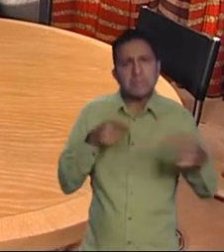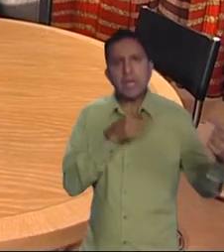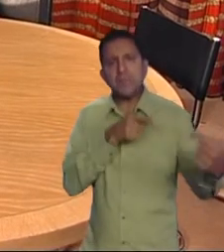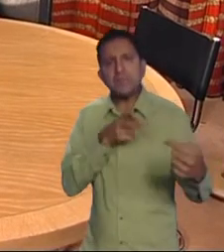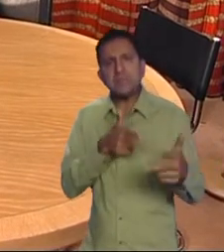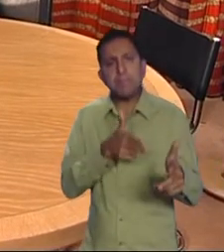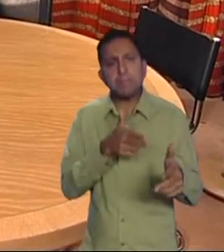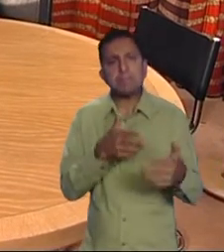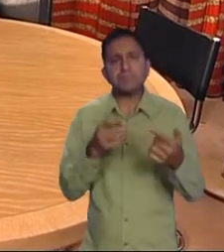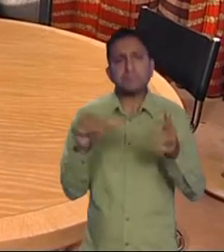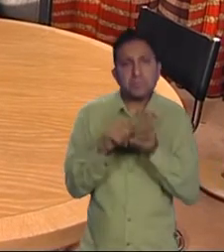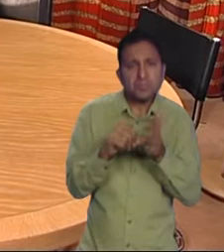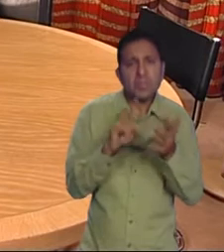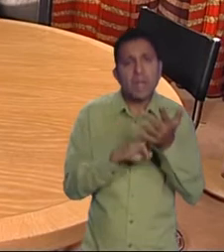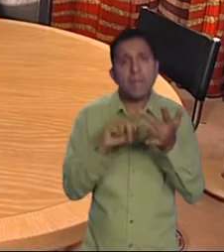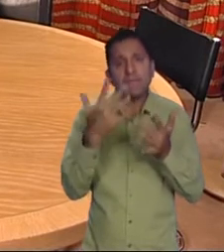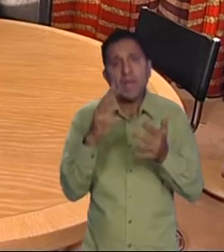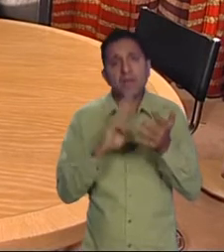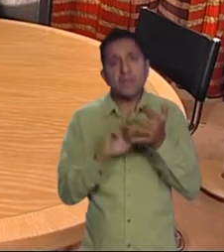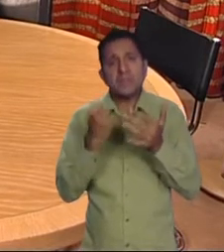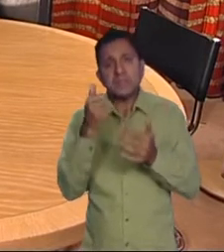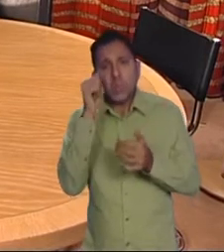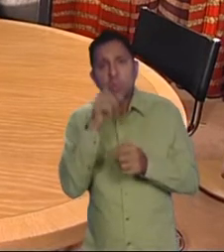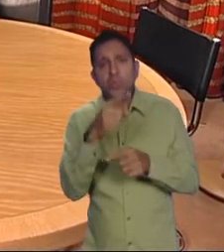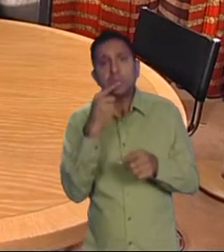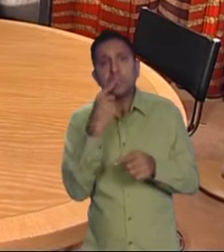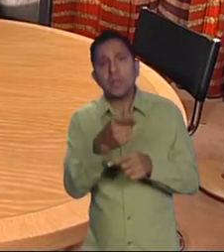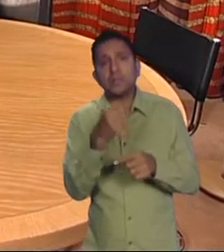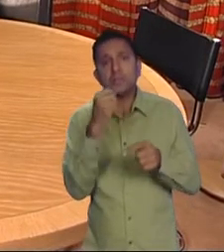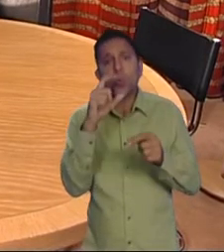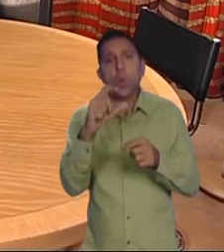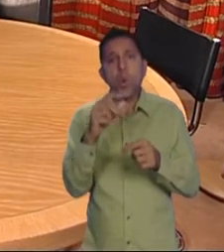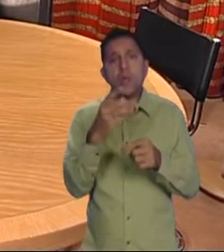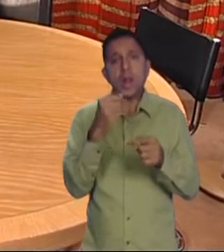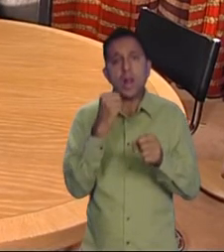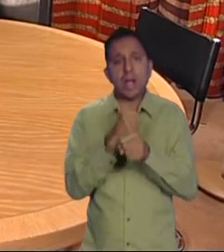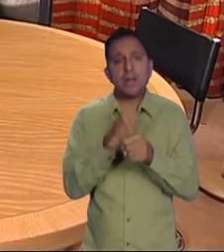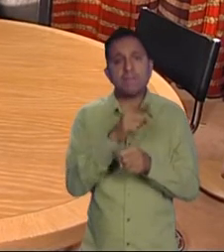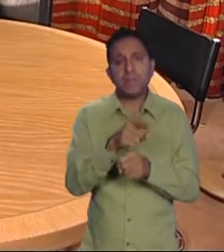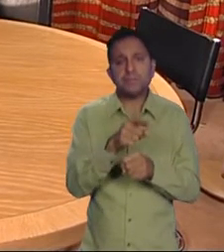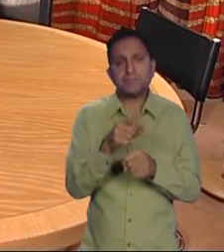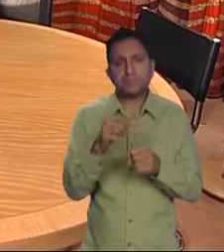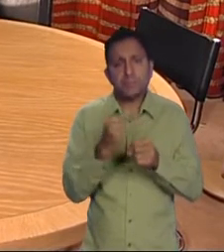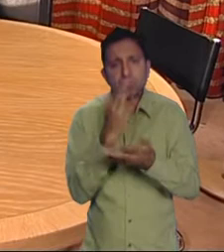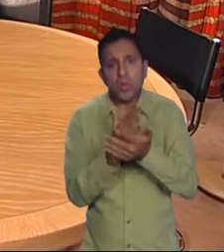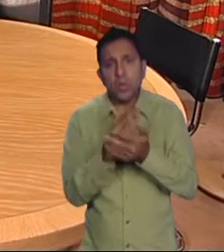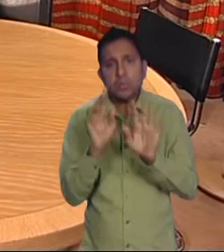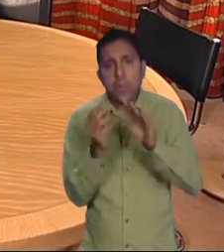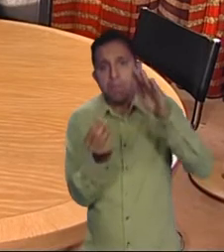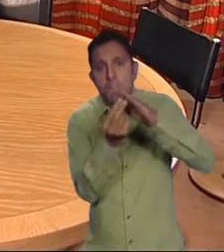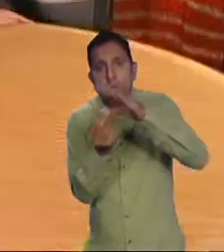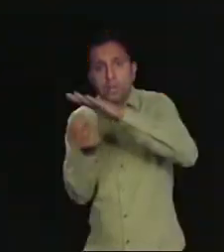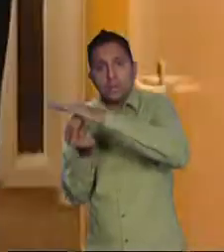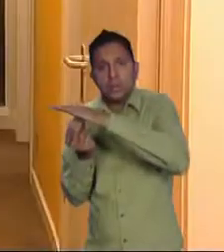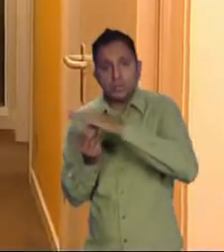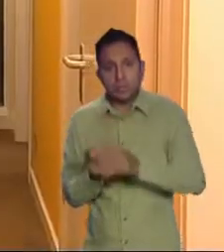what you're telling the Colonel. In that case, you'll need to make sure that your dining room isn't bugged and information can't be used against you in